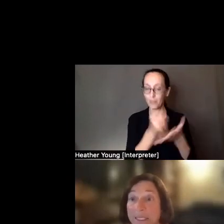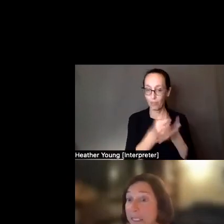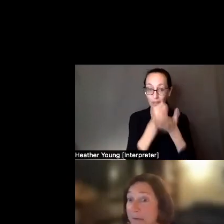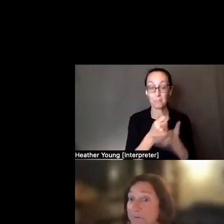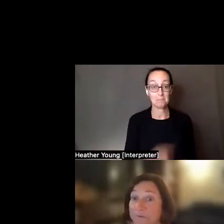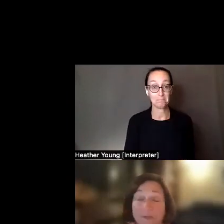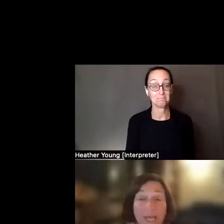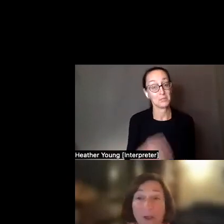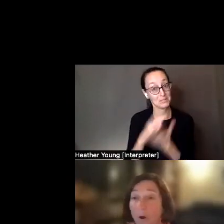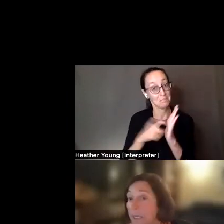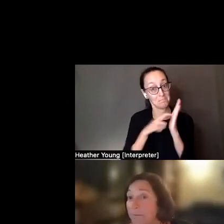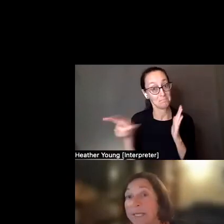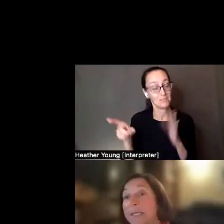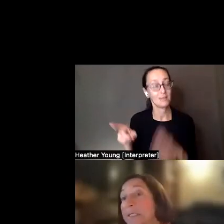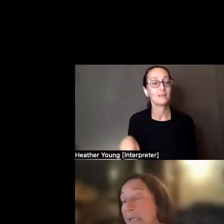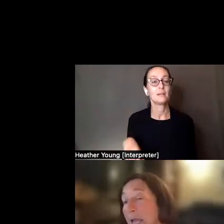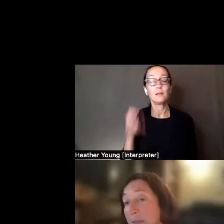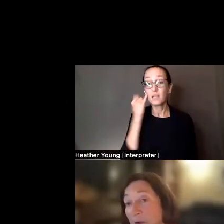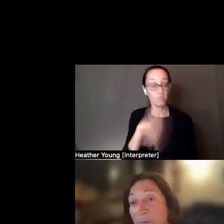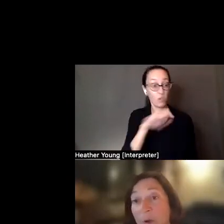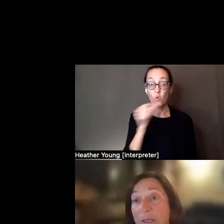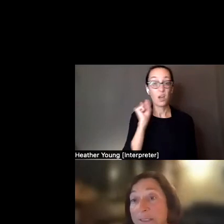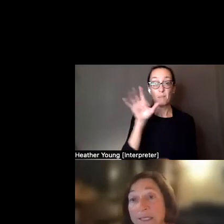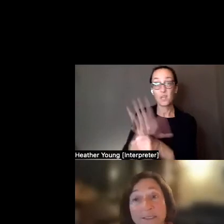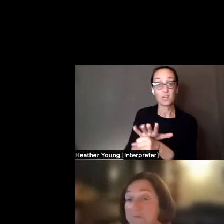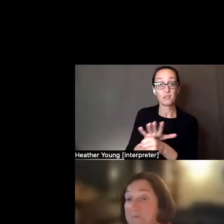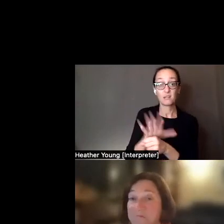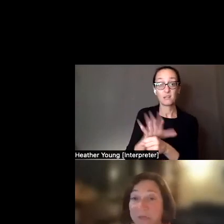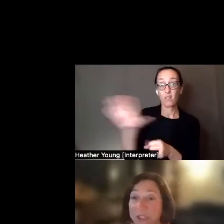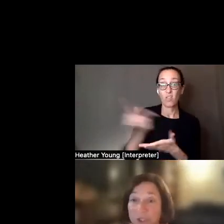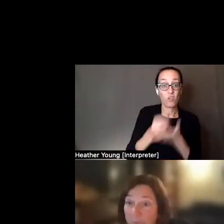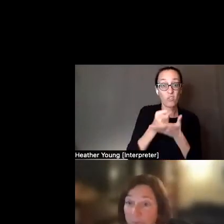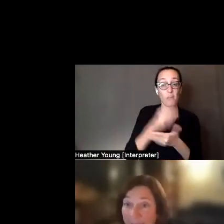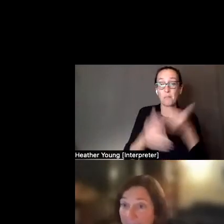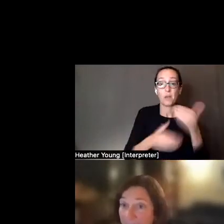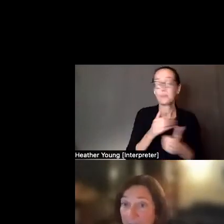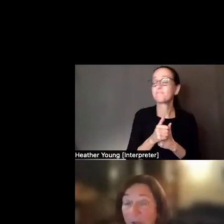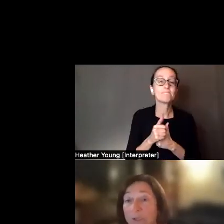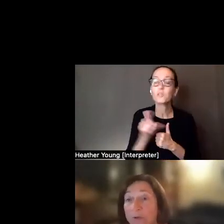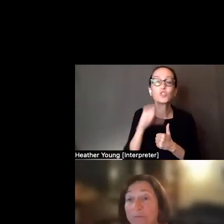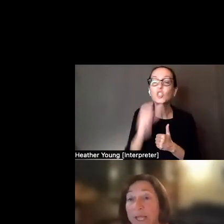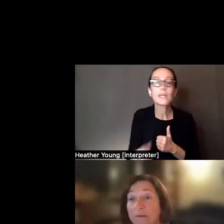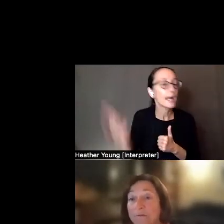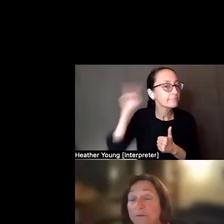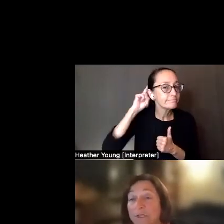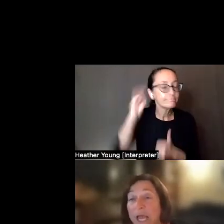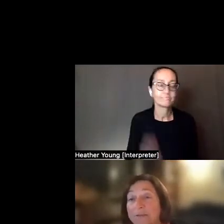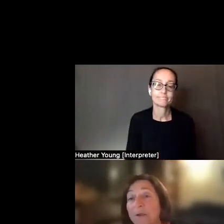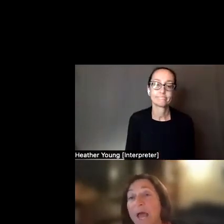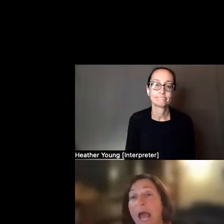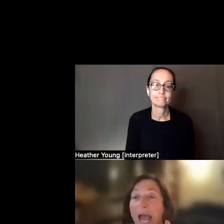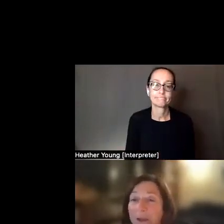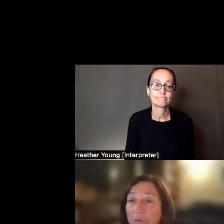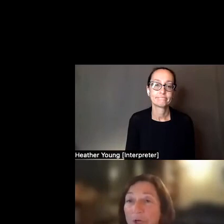And if they aren't committed to that therapy process, they shouldn't be getting a cochlear implant for the child.